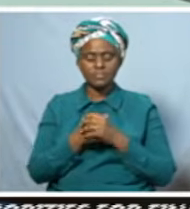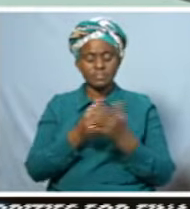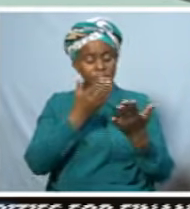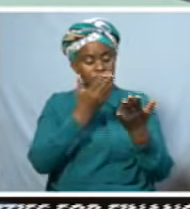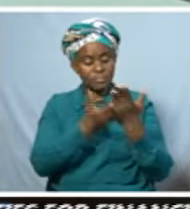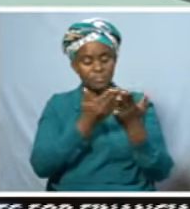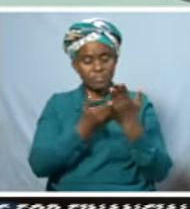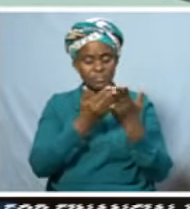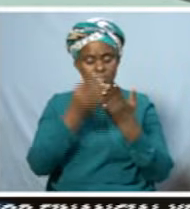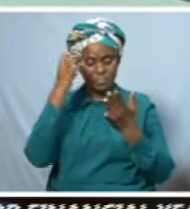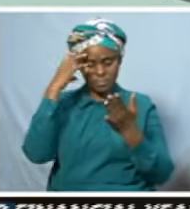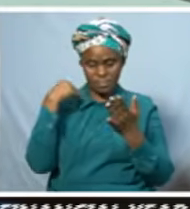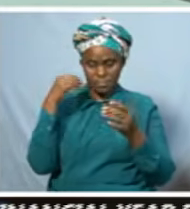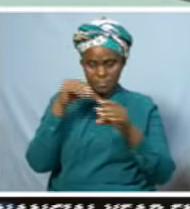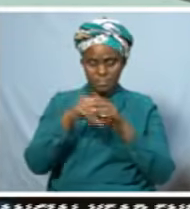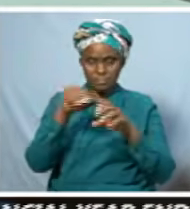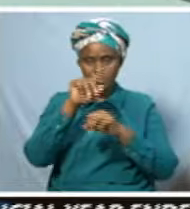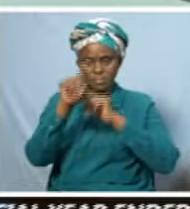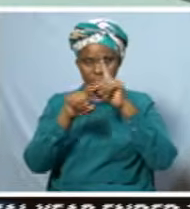The officer in question, Chair,